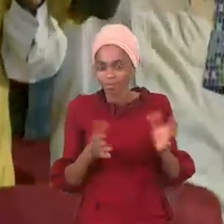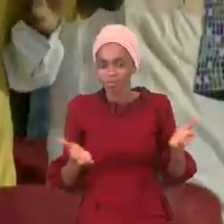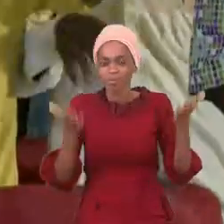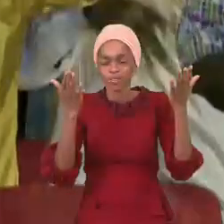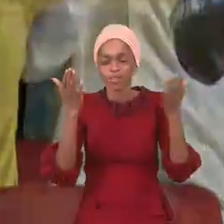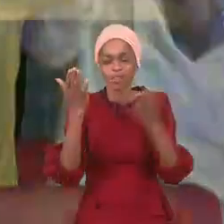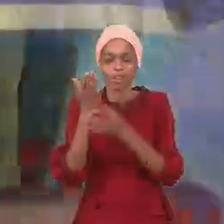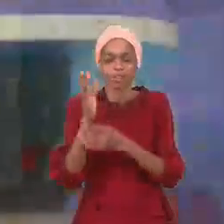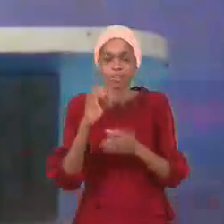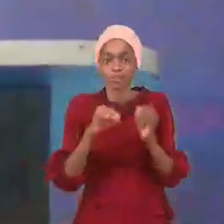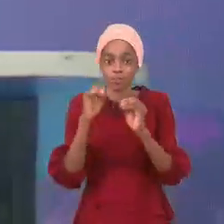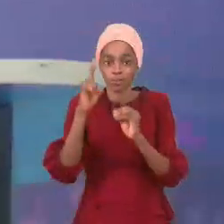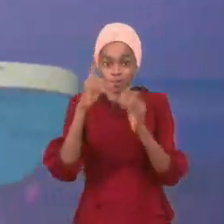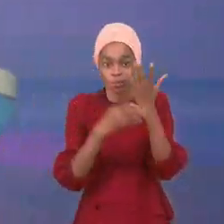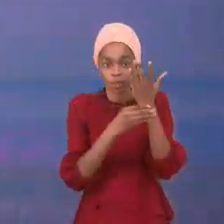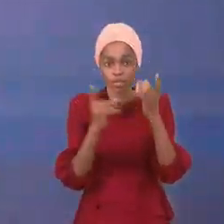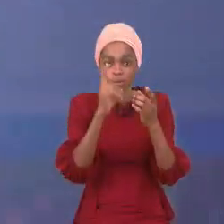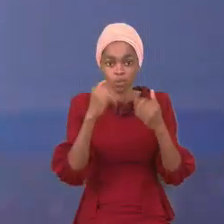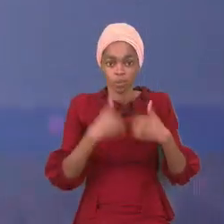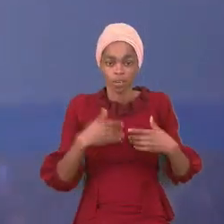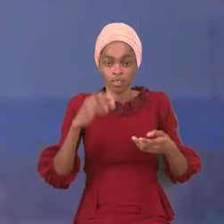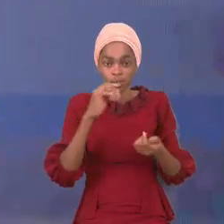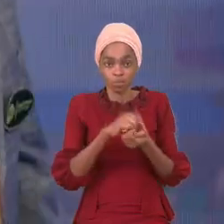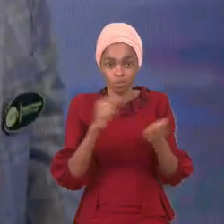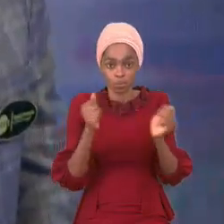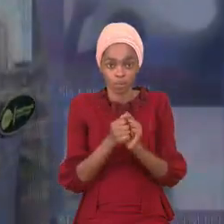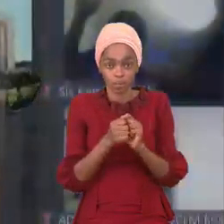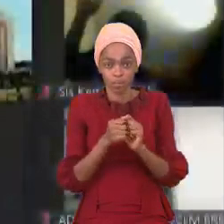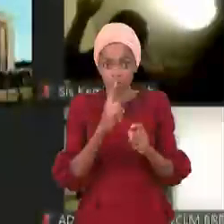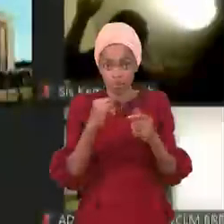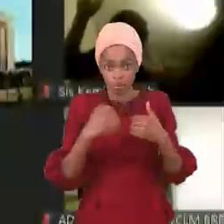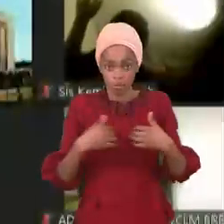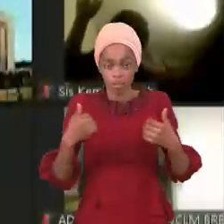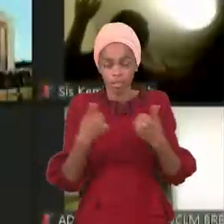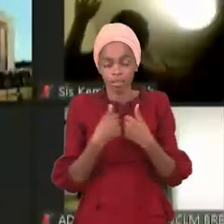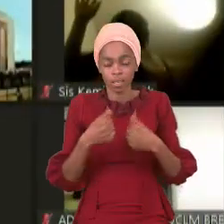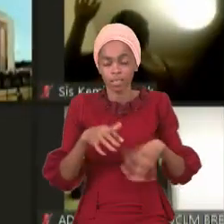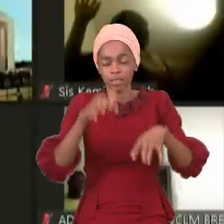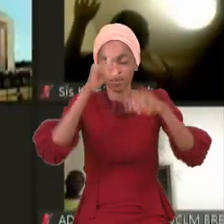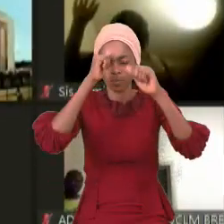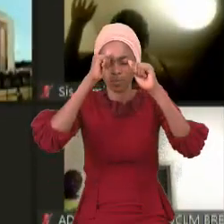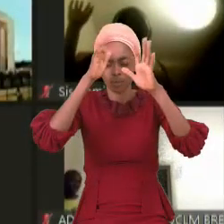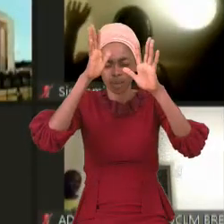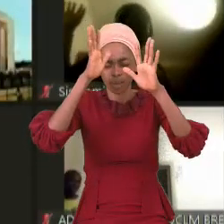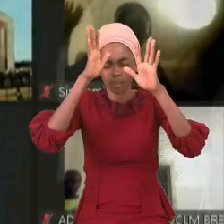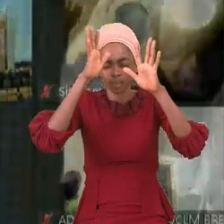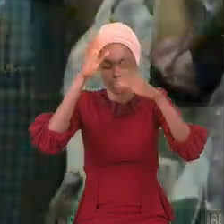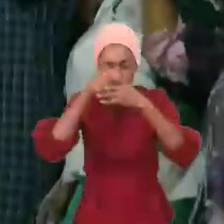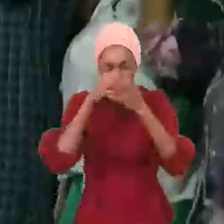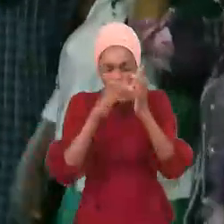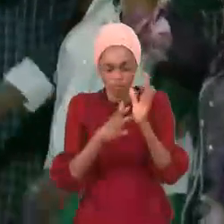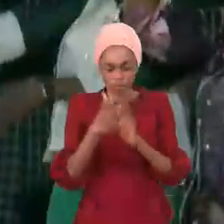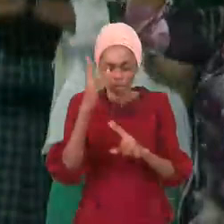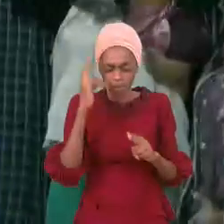hand, lay the other hand where you have the challenge. Father, in Jesus'